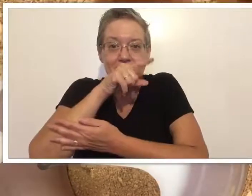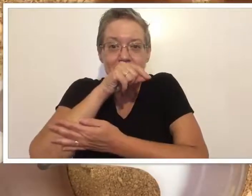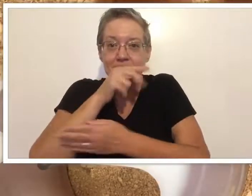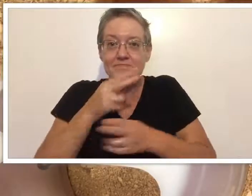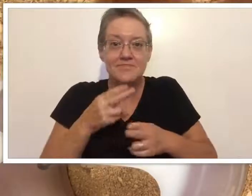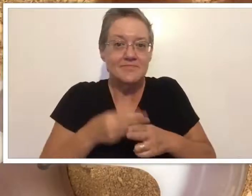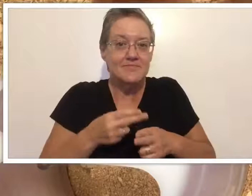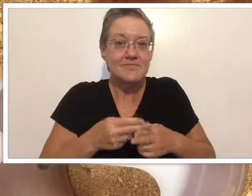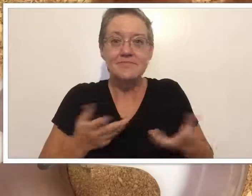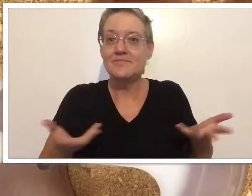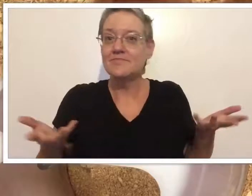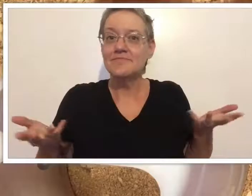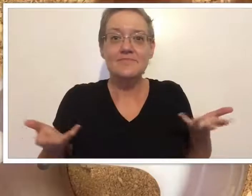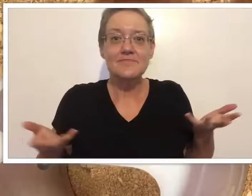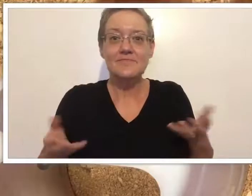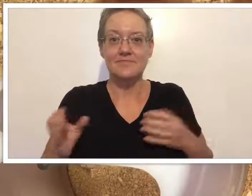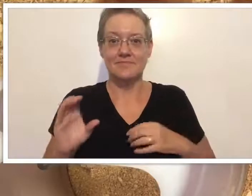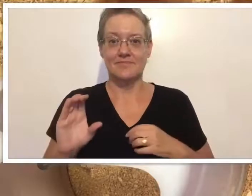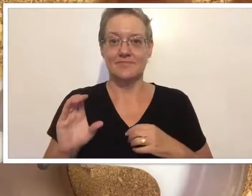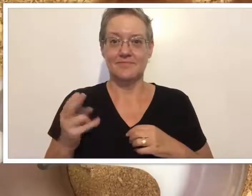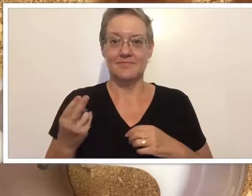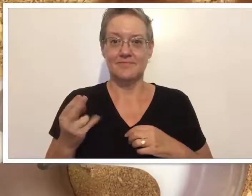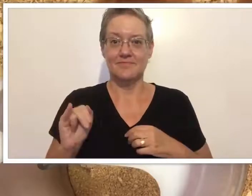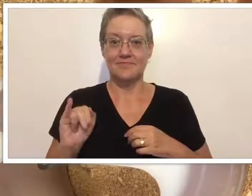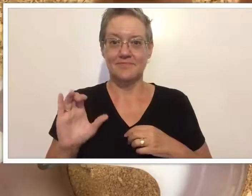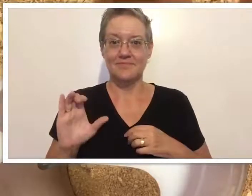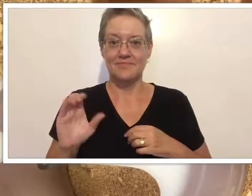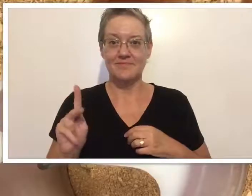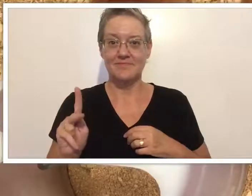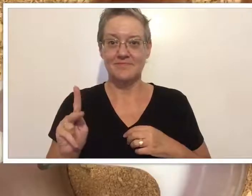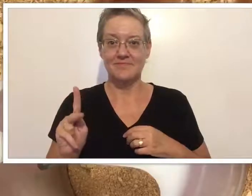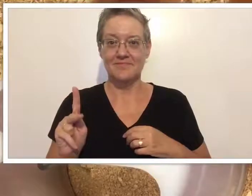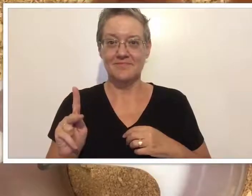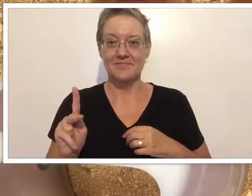What's a baby chicken called? A chick.